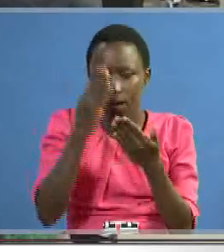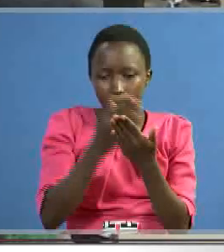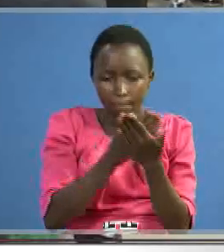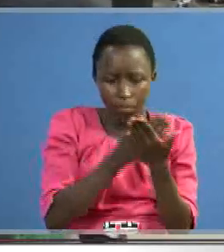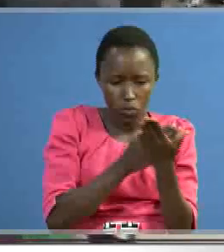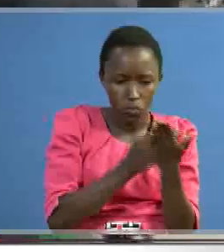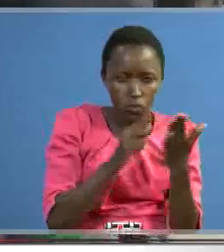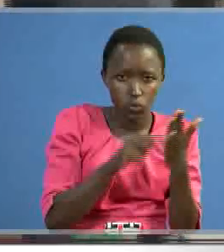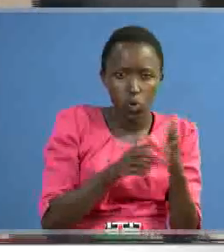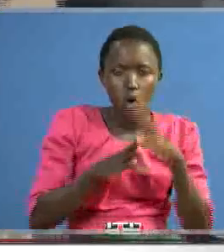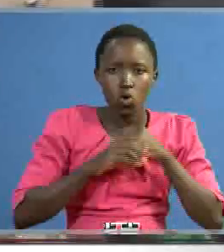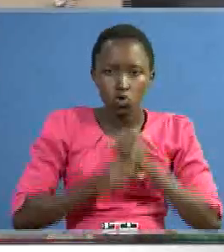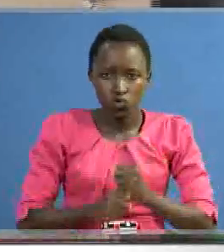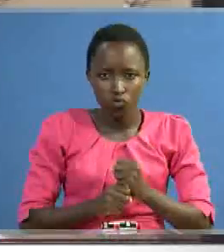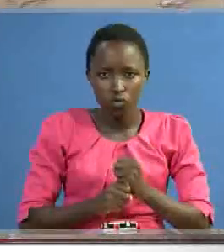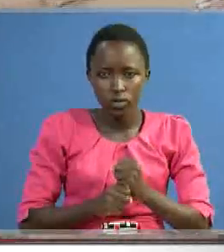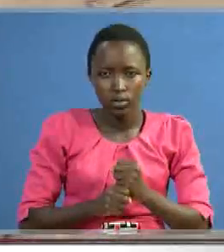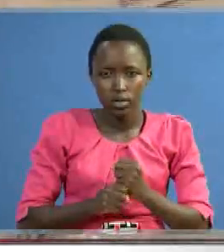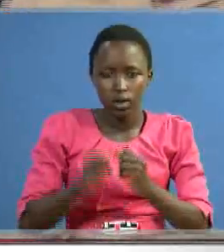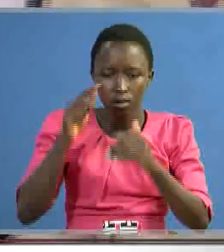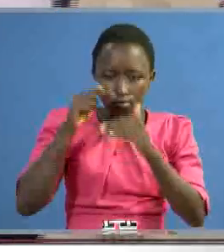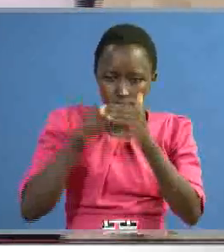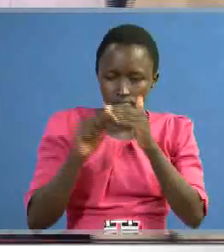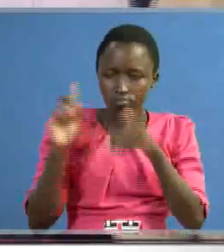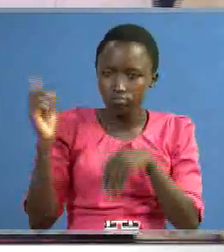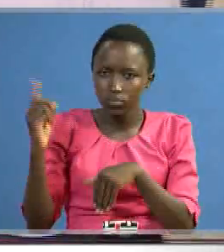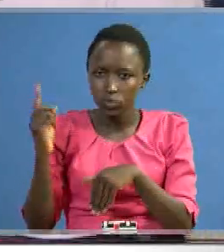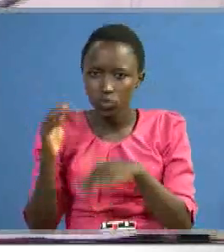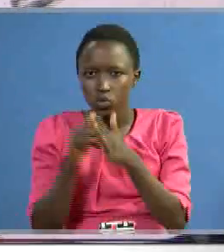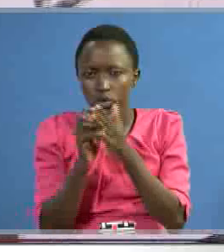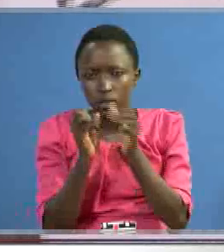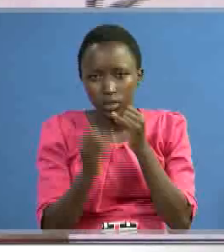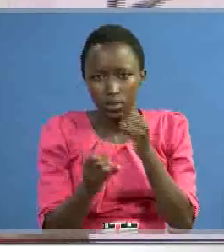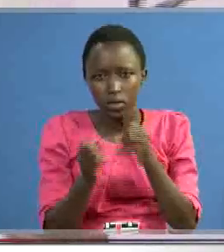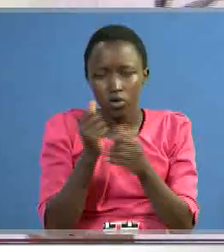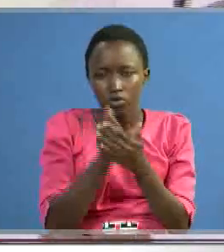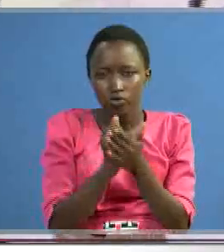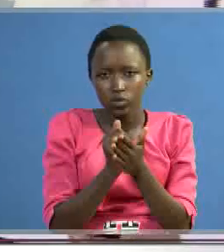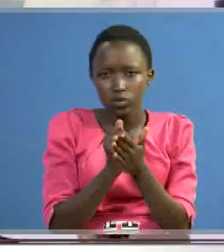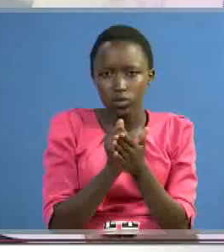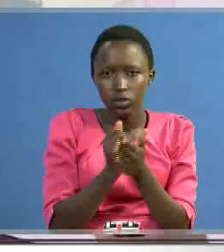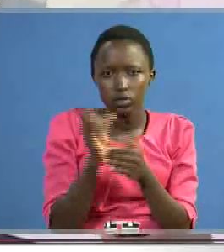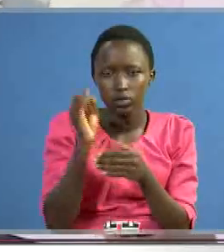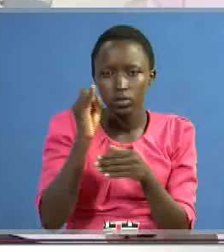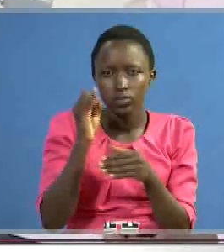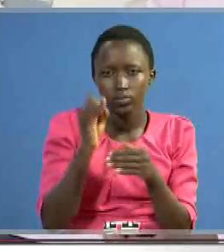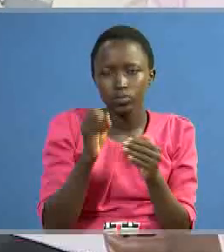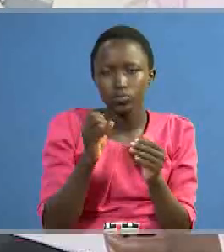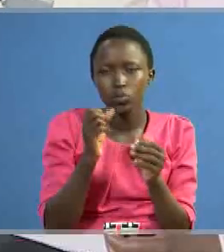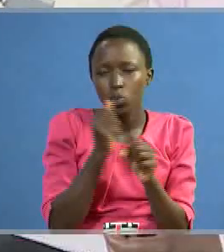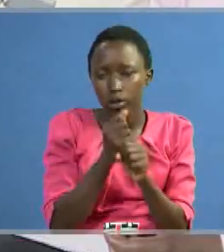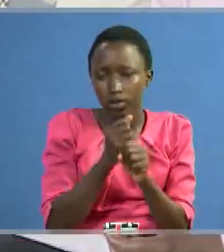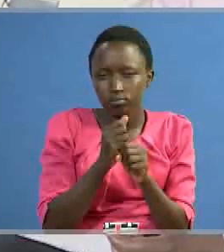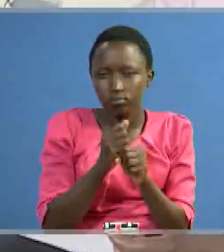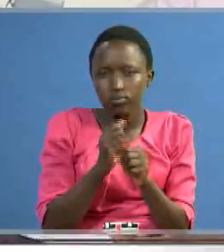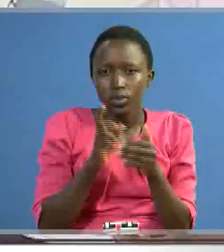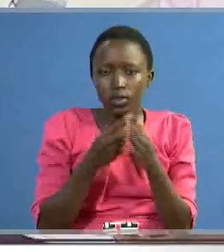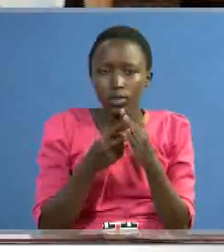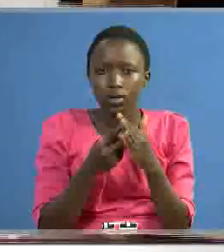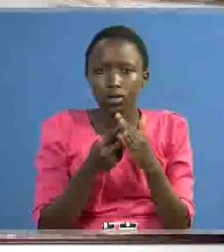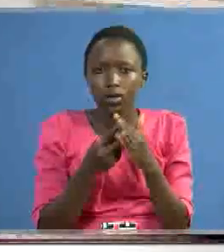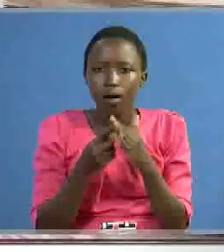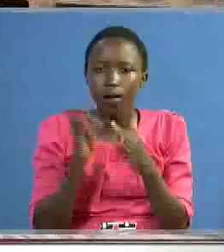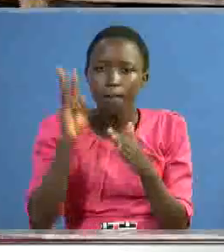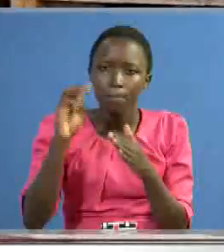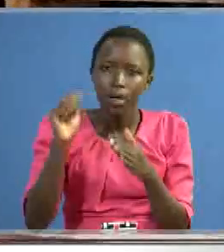signaling his confidence in the interior cabinet secretary in his final term in office that will shape his legacy in his new role dr.